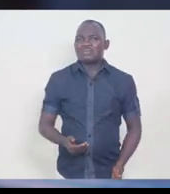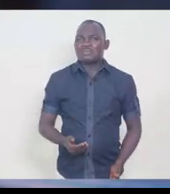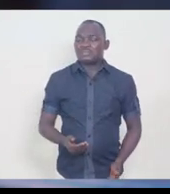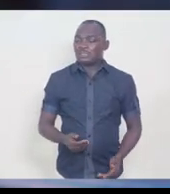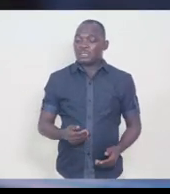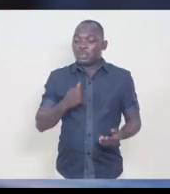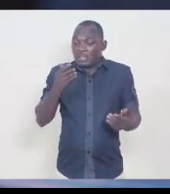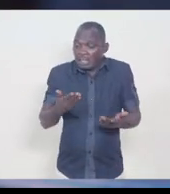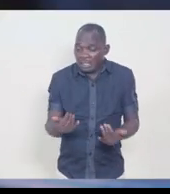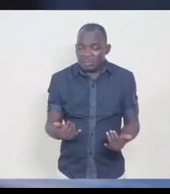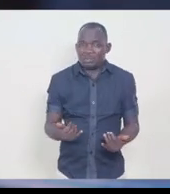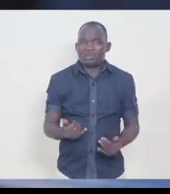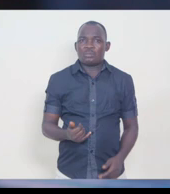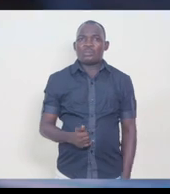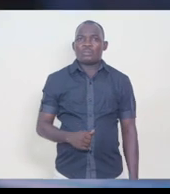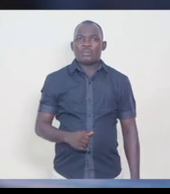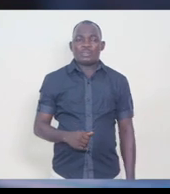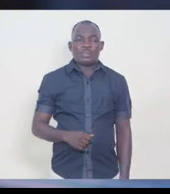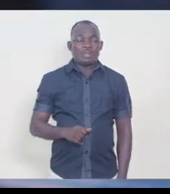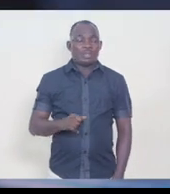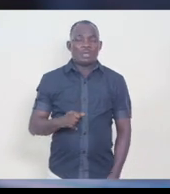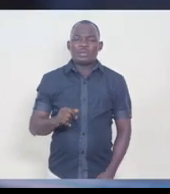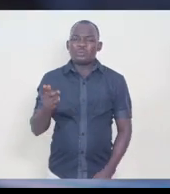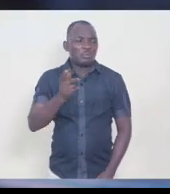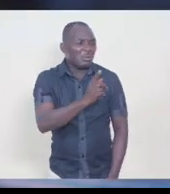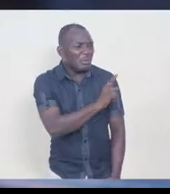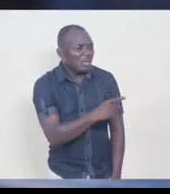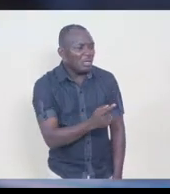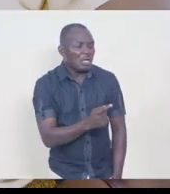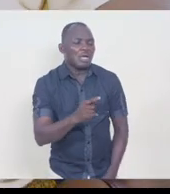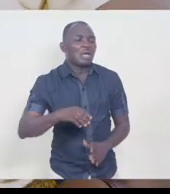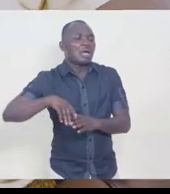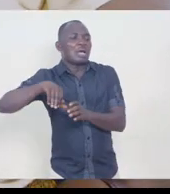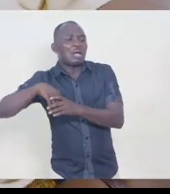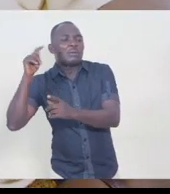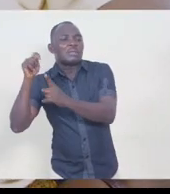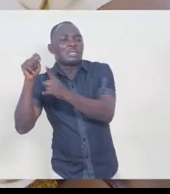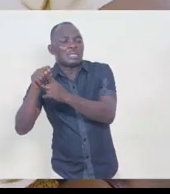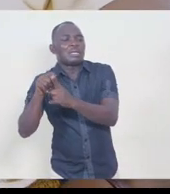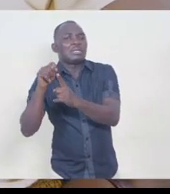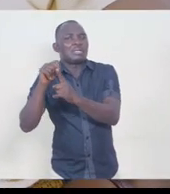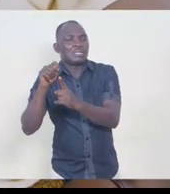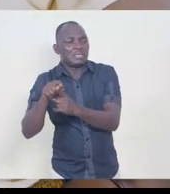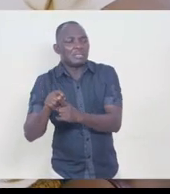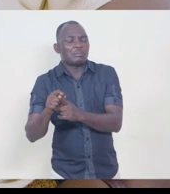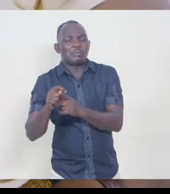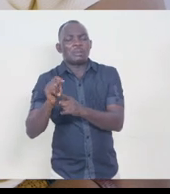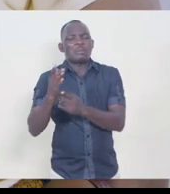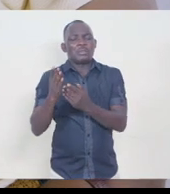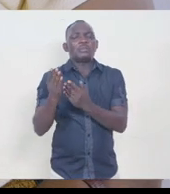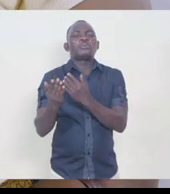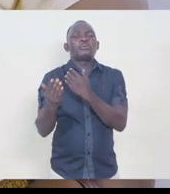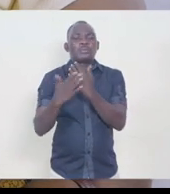He's not in the house. Please, where is he? He has gone to town. And you come and by God's